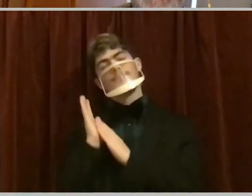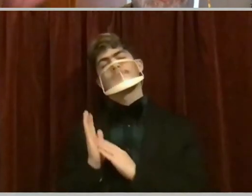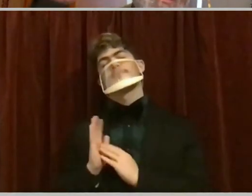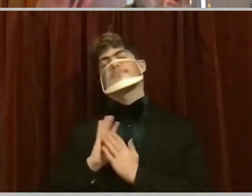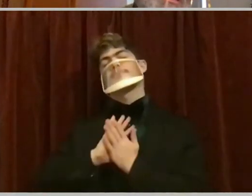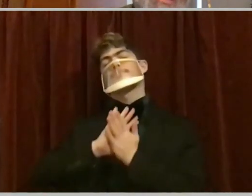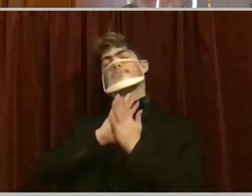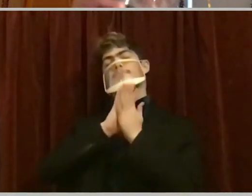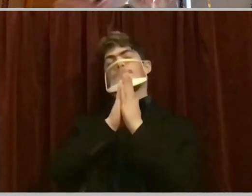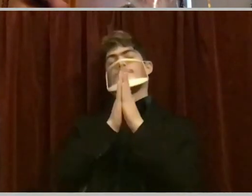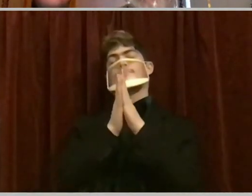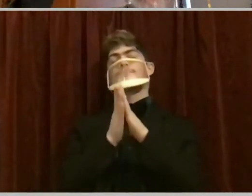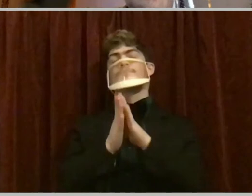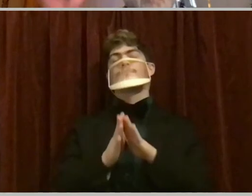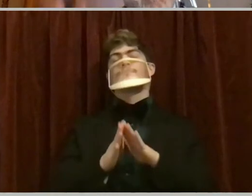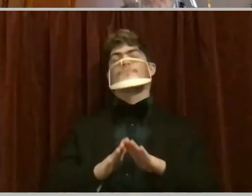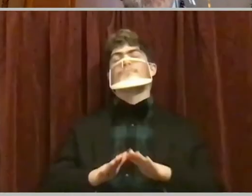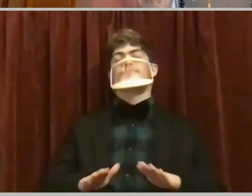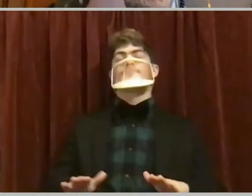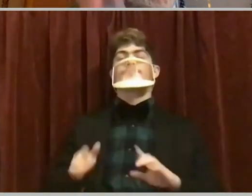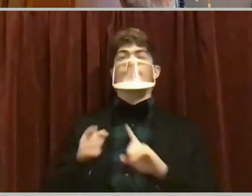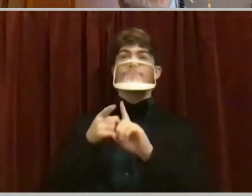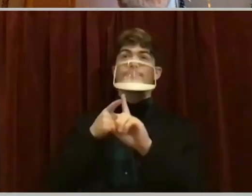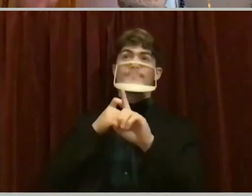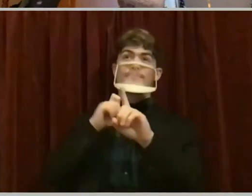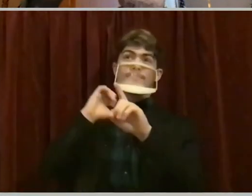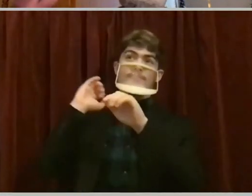sleep in heavenly